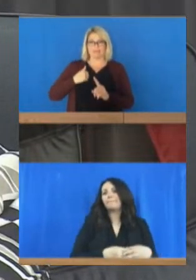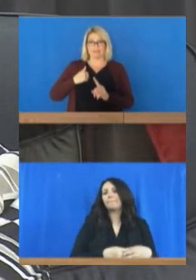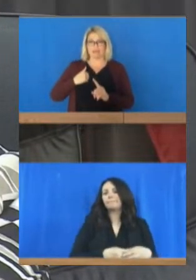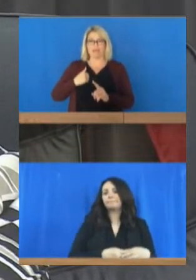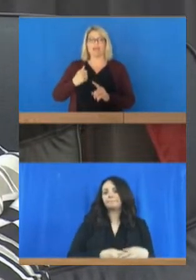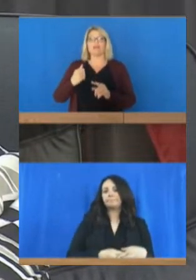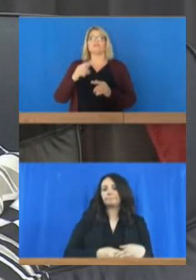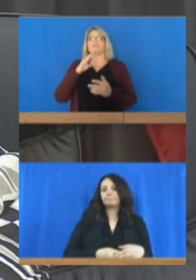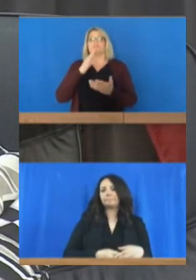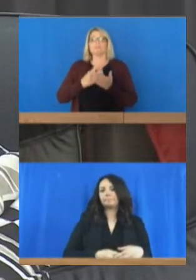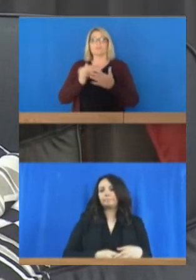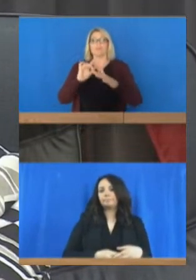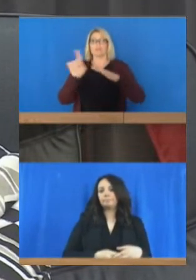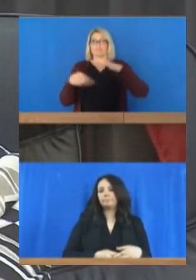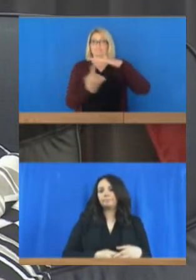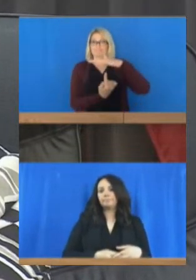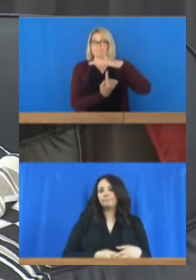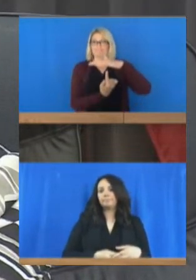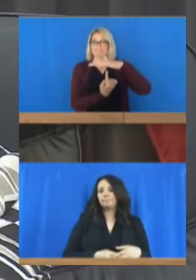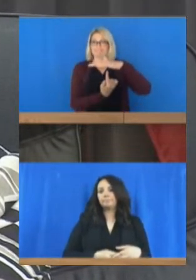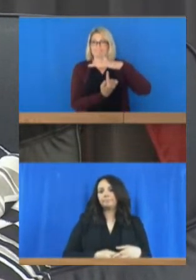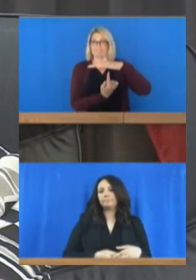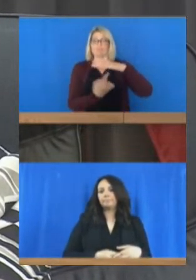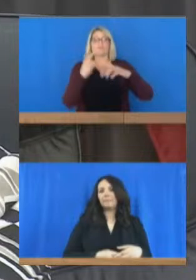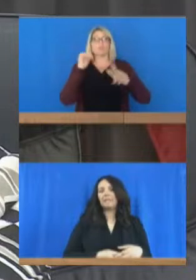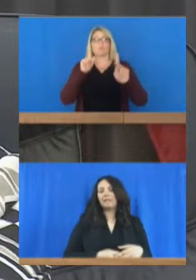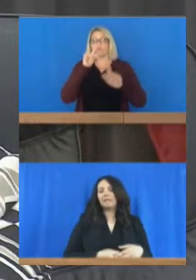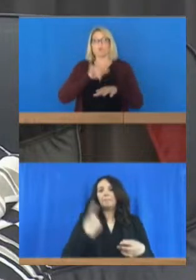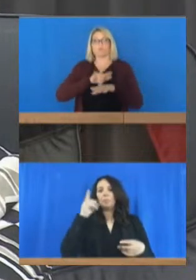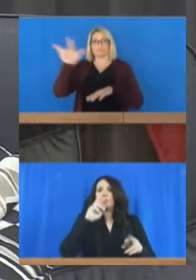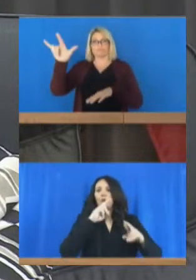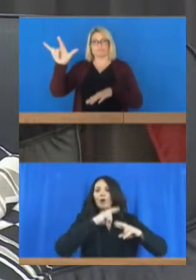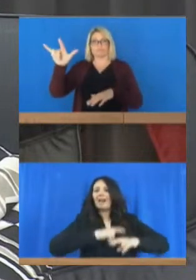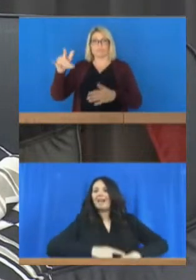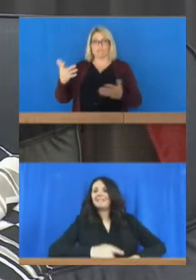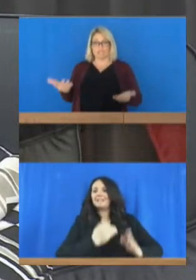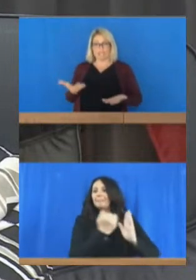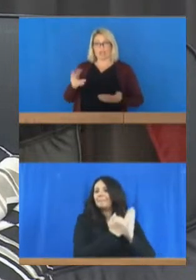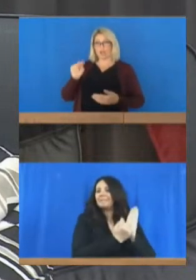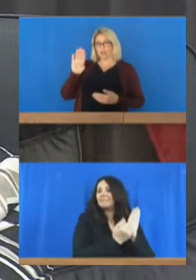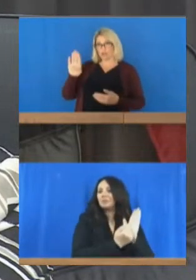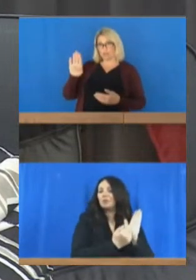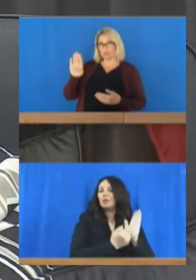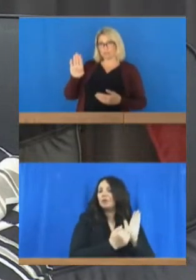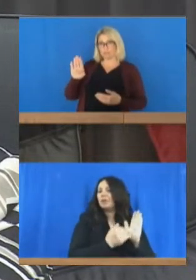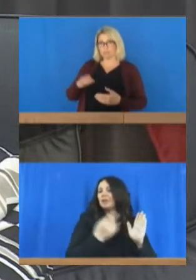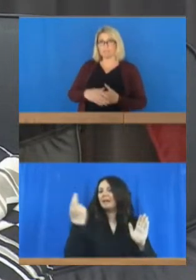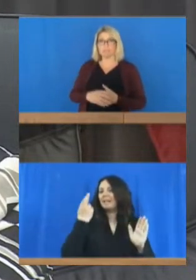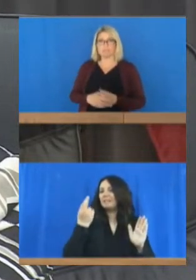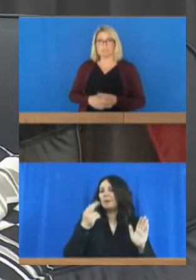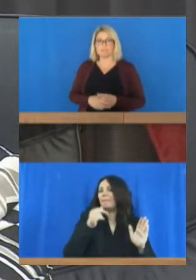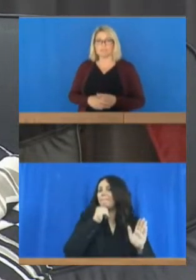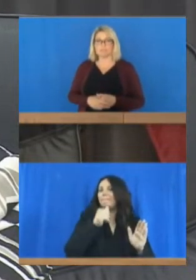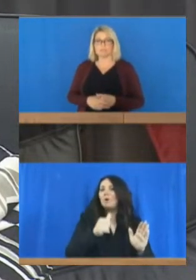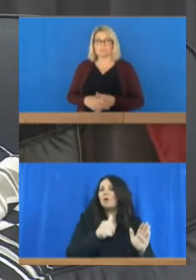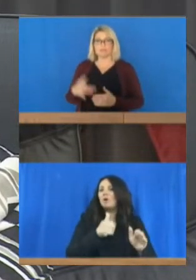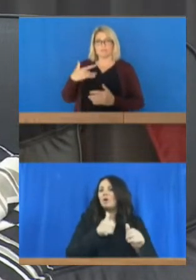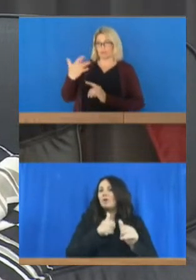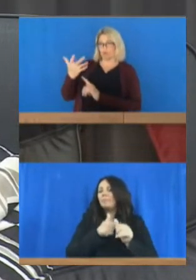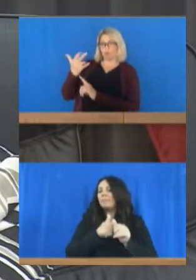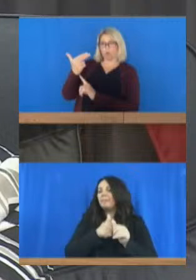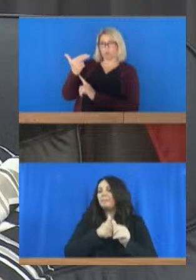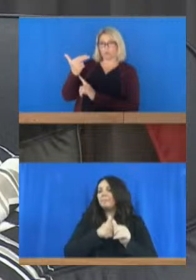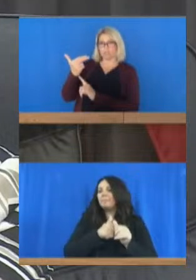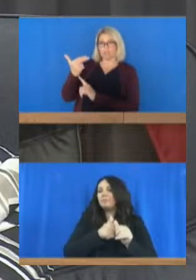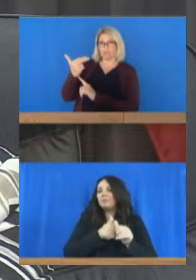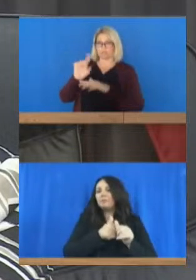but definitely it did get flagged and we were aware of that situation, and my understanding is that there had been conversations with Department of Public